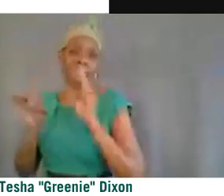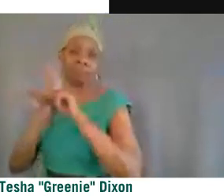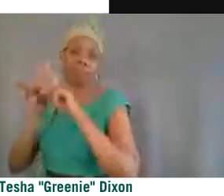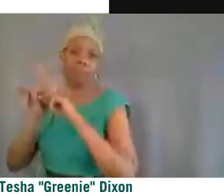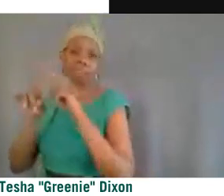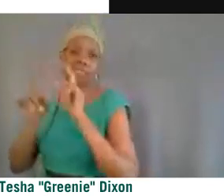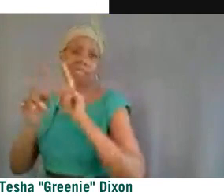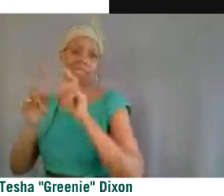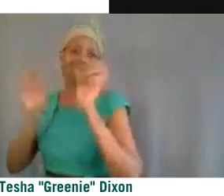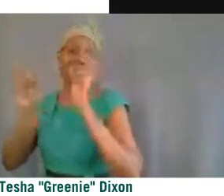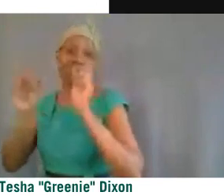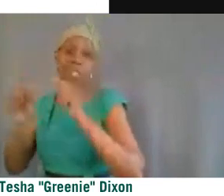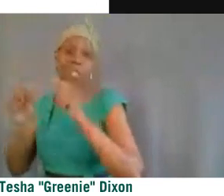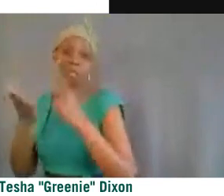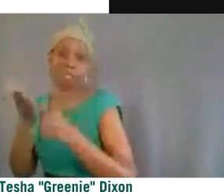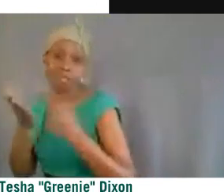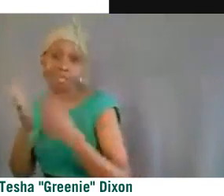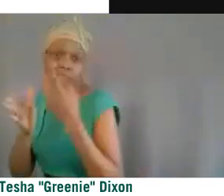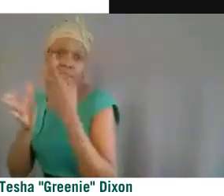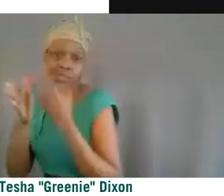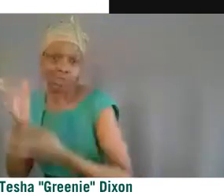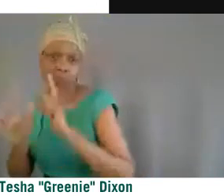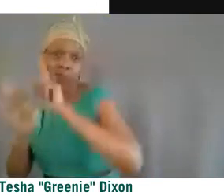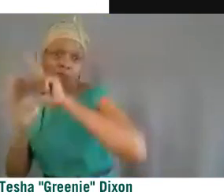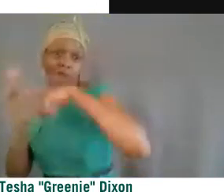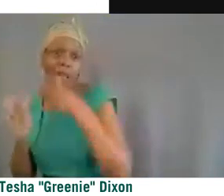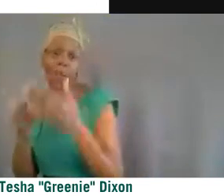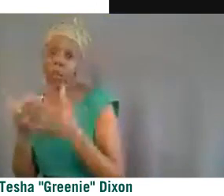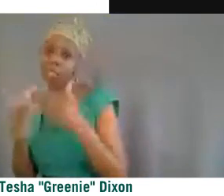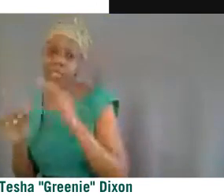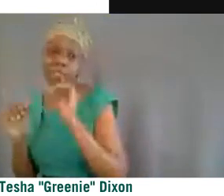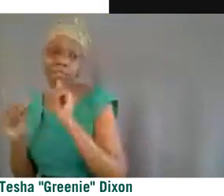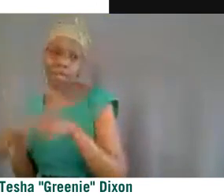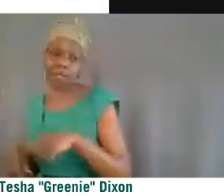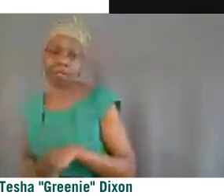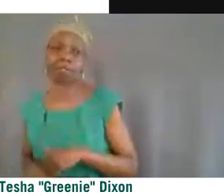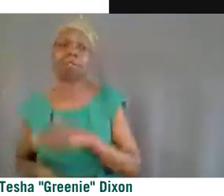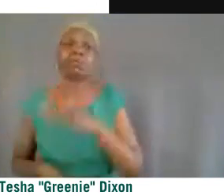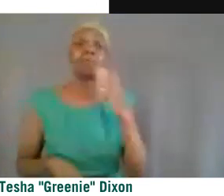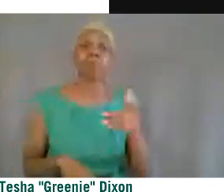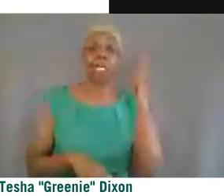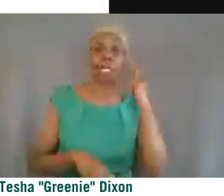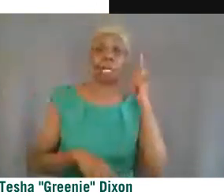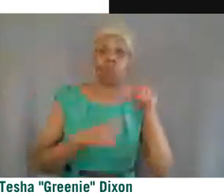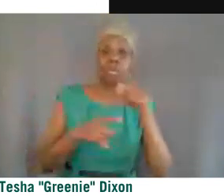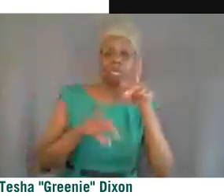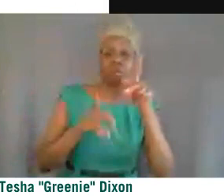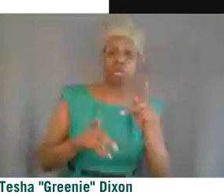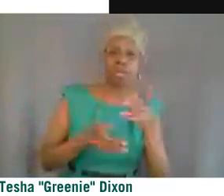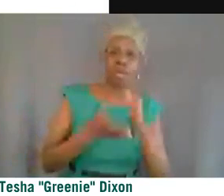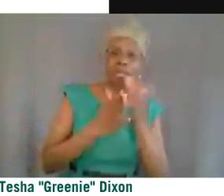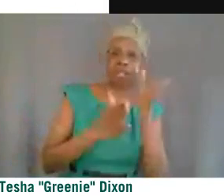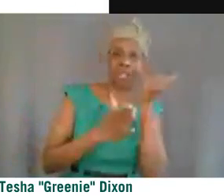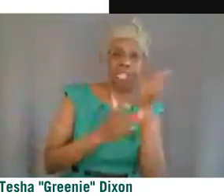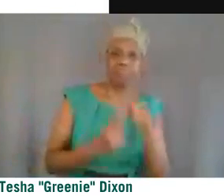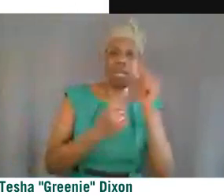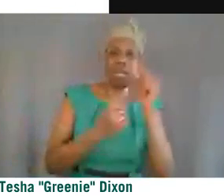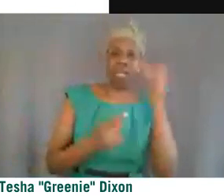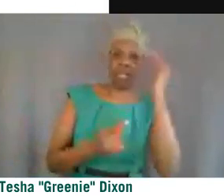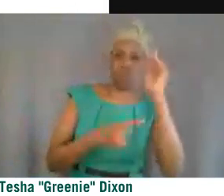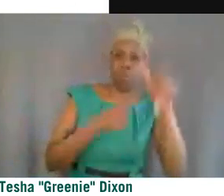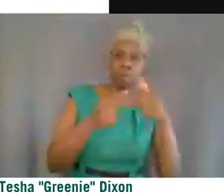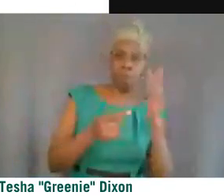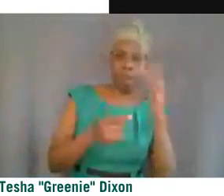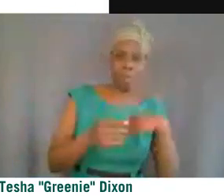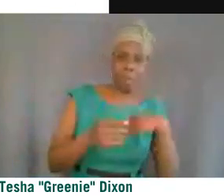hour. So I think really, though, when we're thinking about it, because this person asked, is there anything specific I need to know about because my